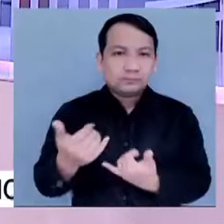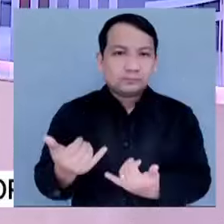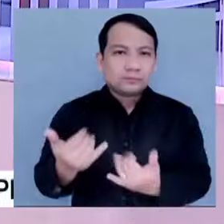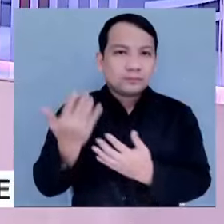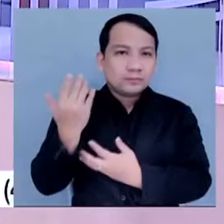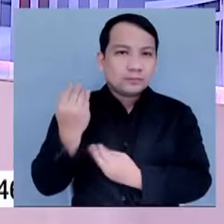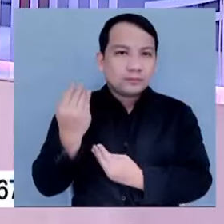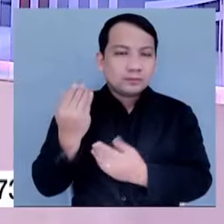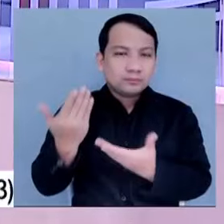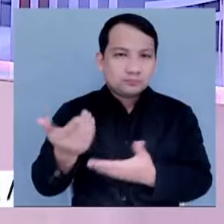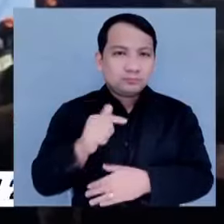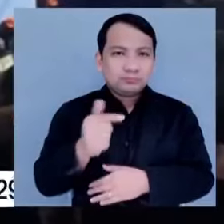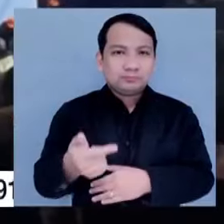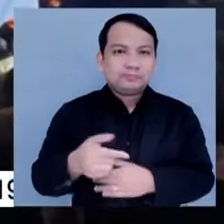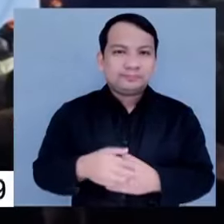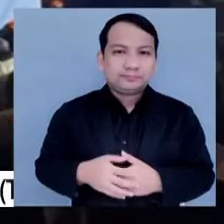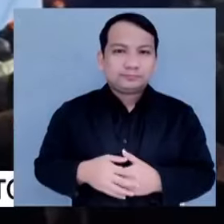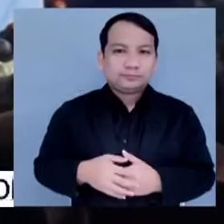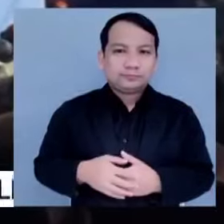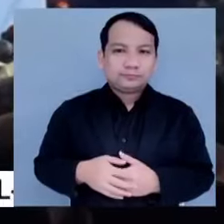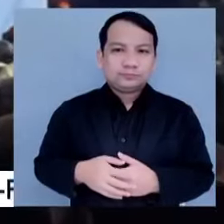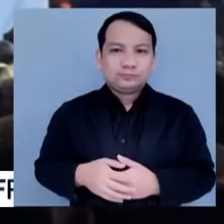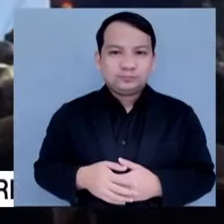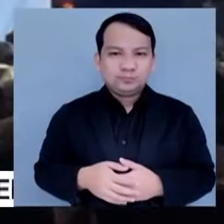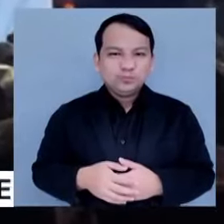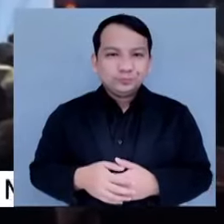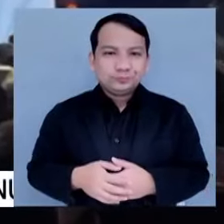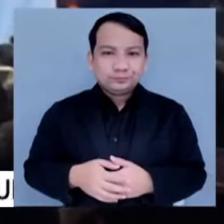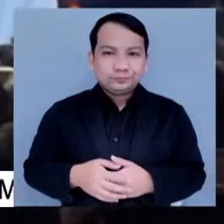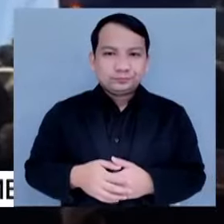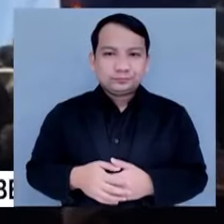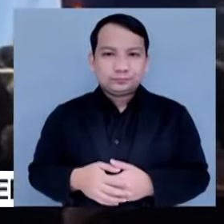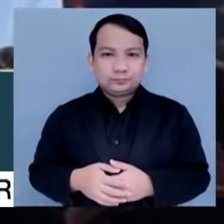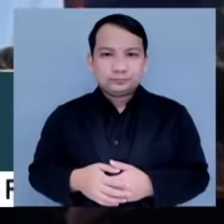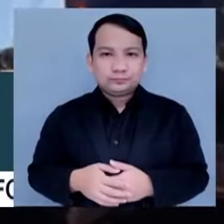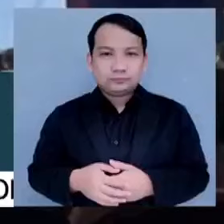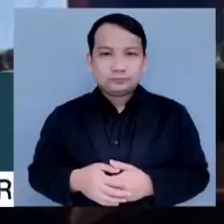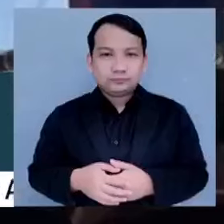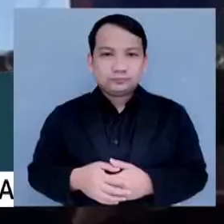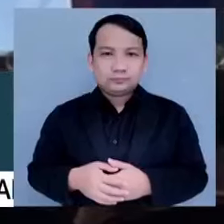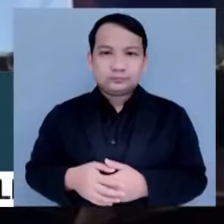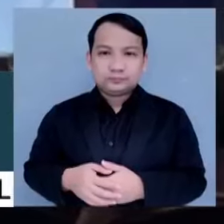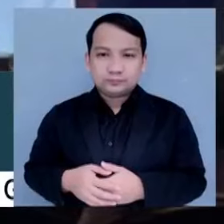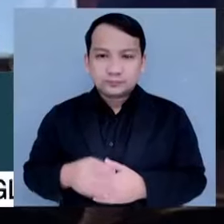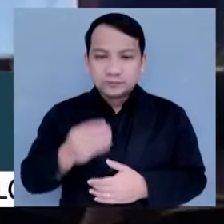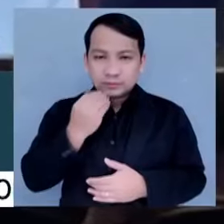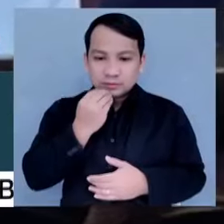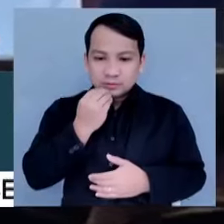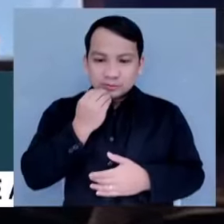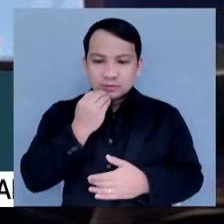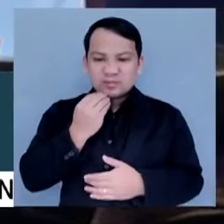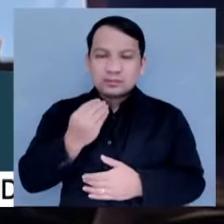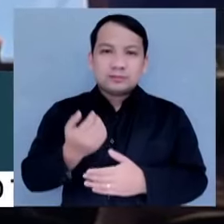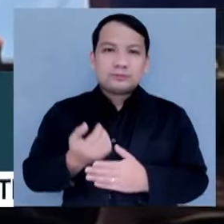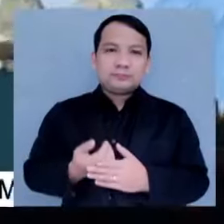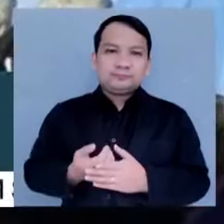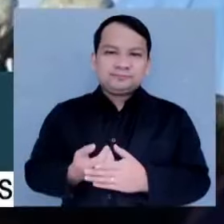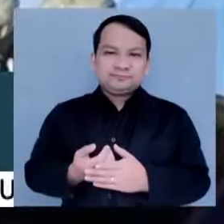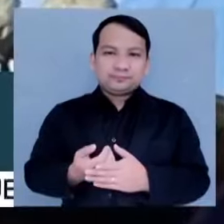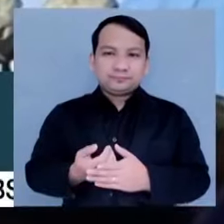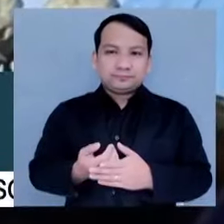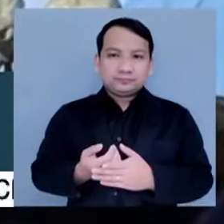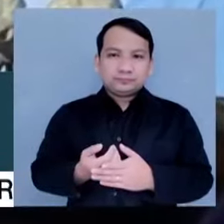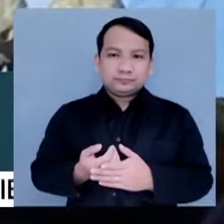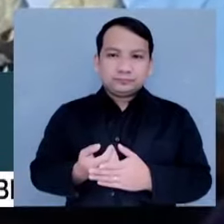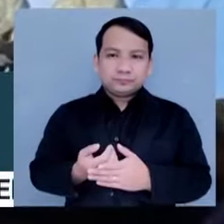Jervis, over to you. Yes, Carmina, cabinet secretaries discussed issues on food security and economic development on the first session